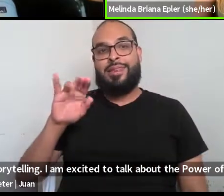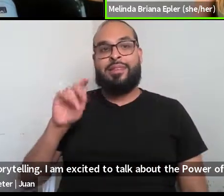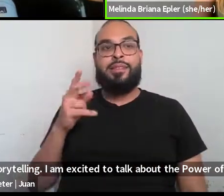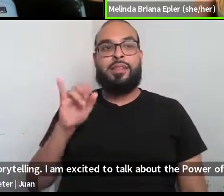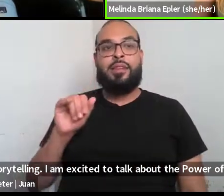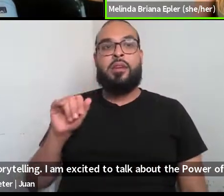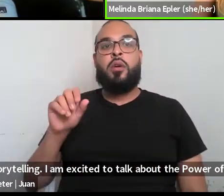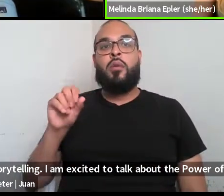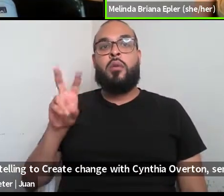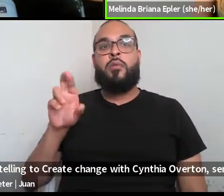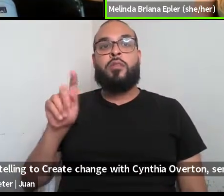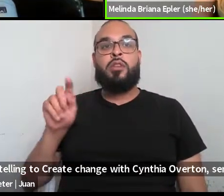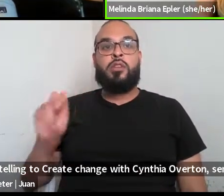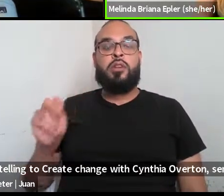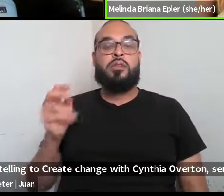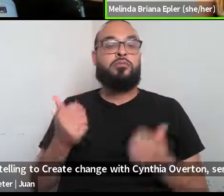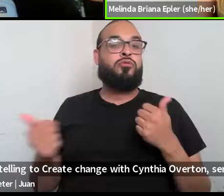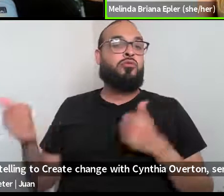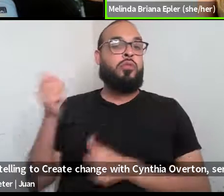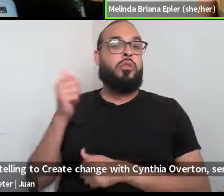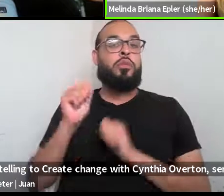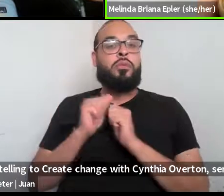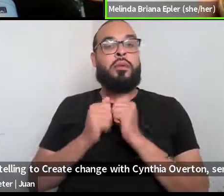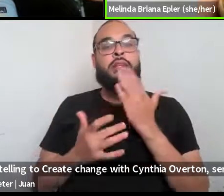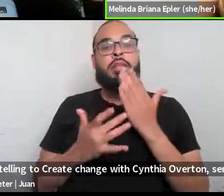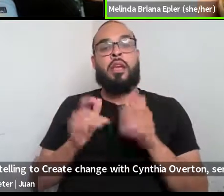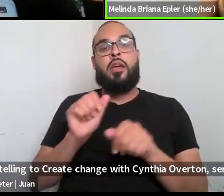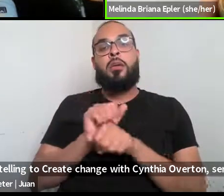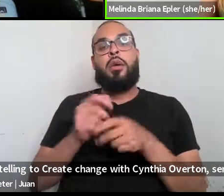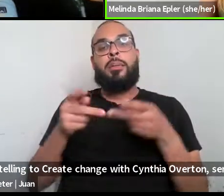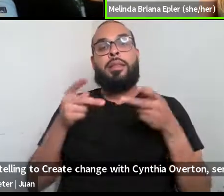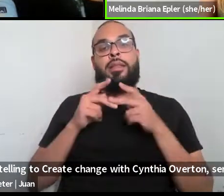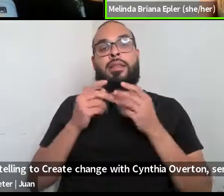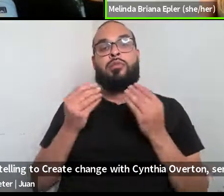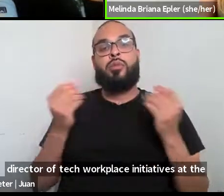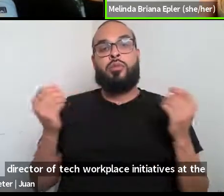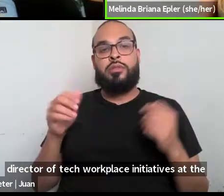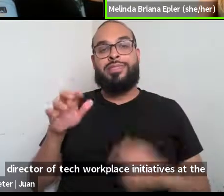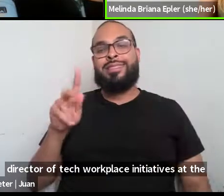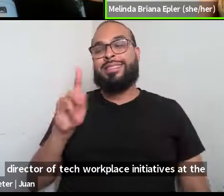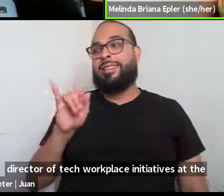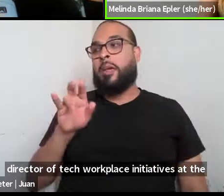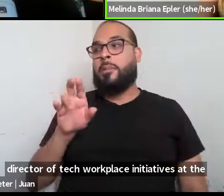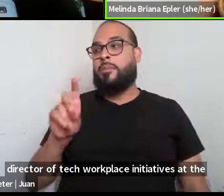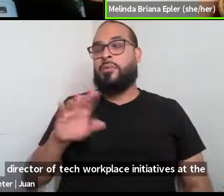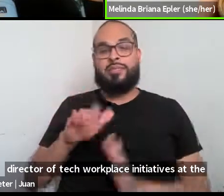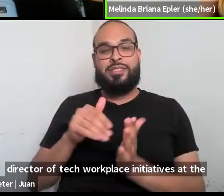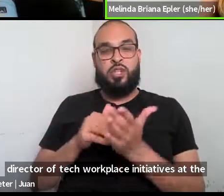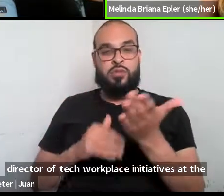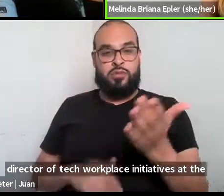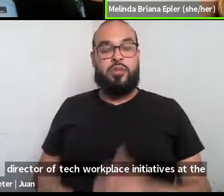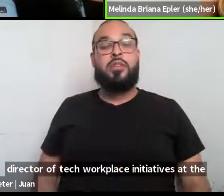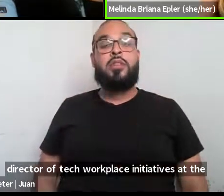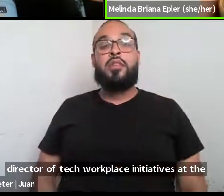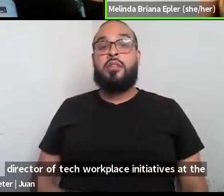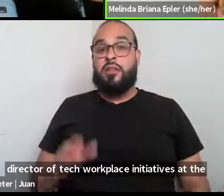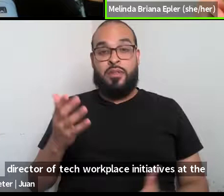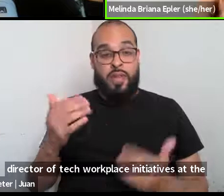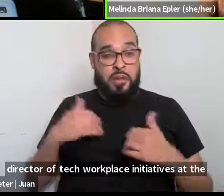Initiatives at the Kapor Center. And we'll be discussing ways that storytelling can affect change by advocating for ourselves and each